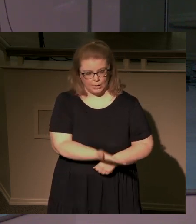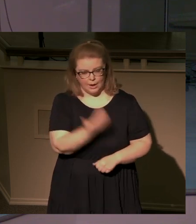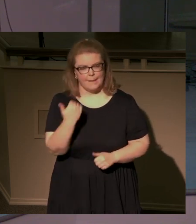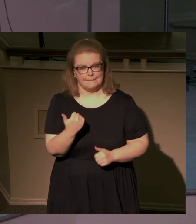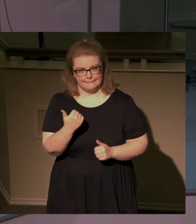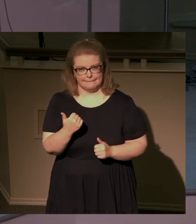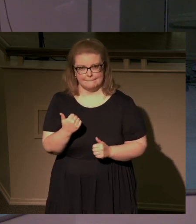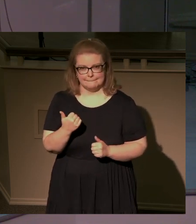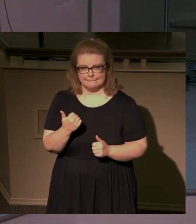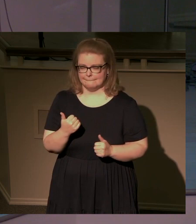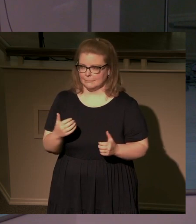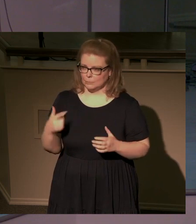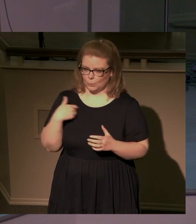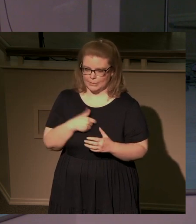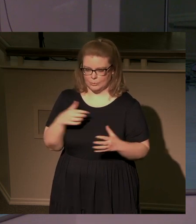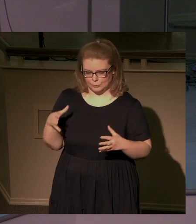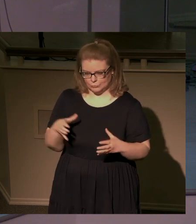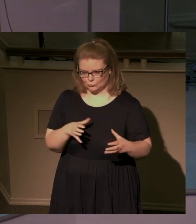journey.